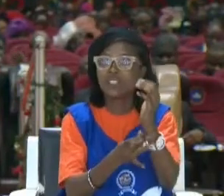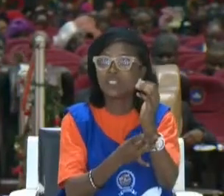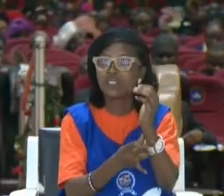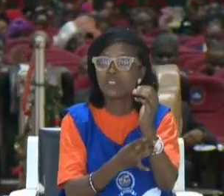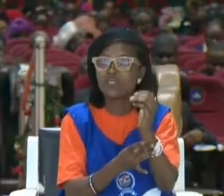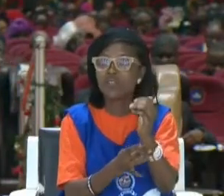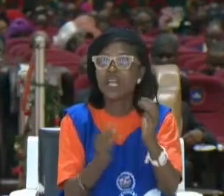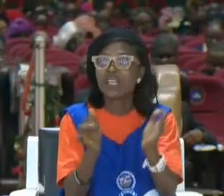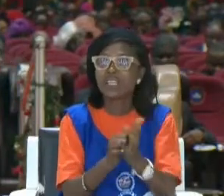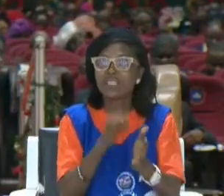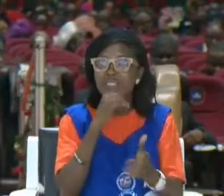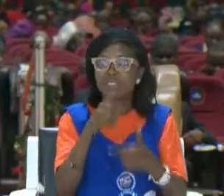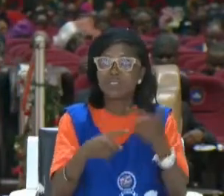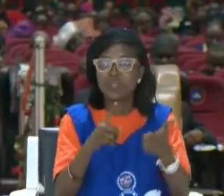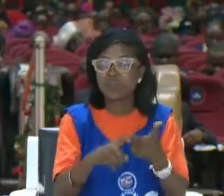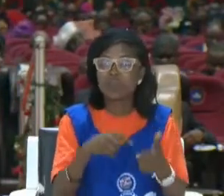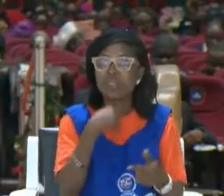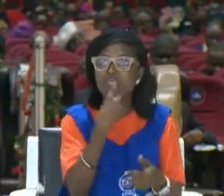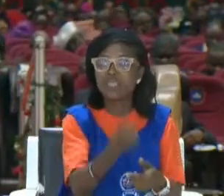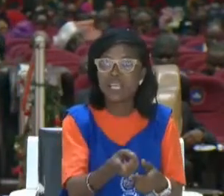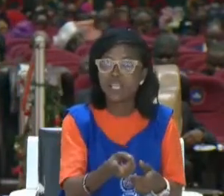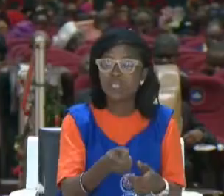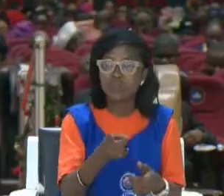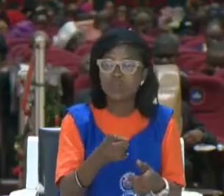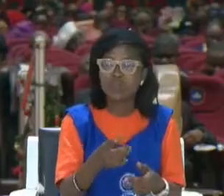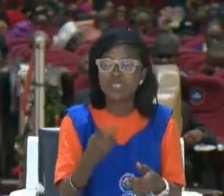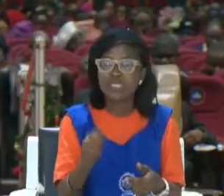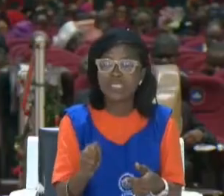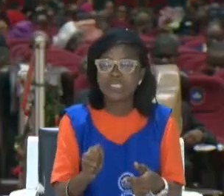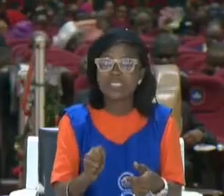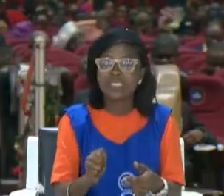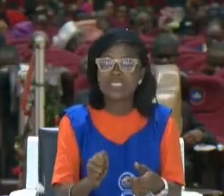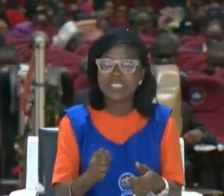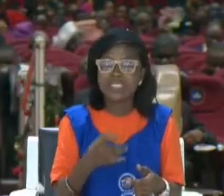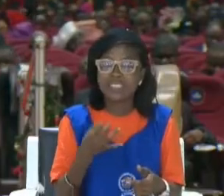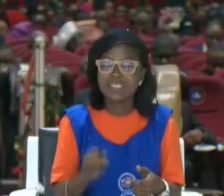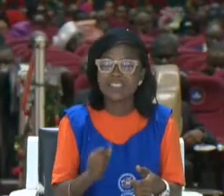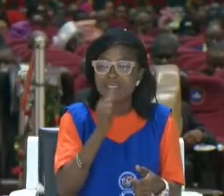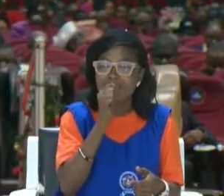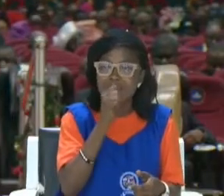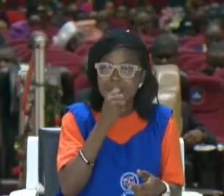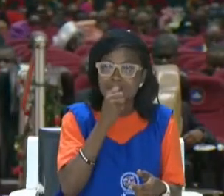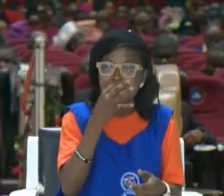That's going to be telling you the secret of victory.